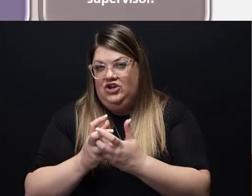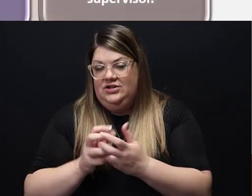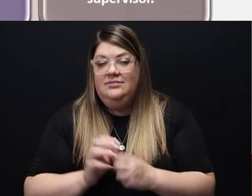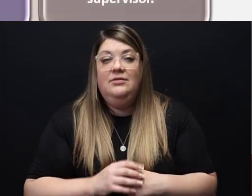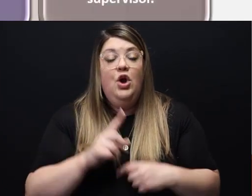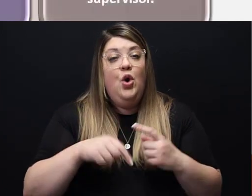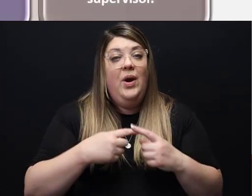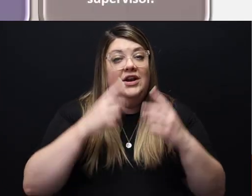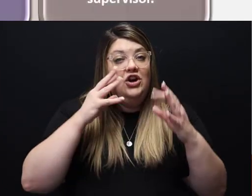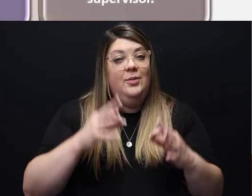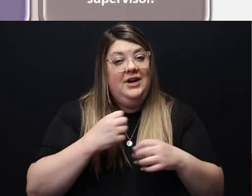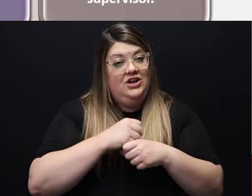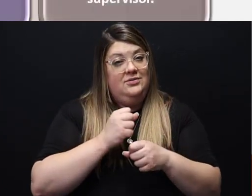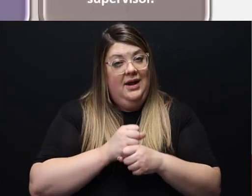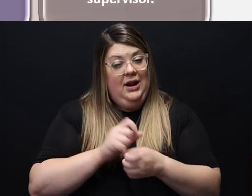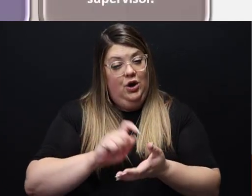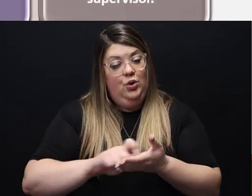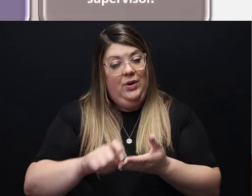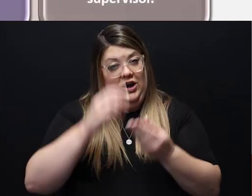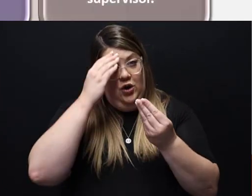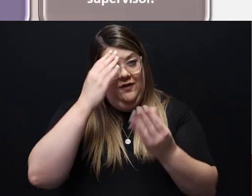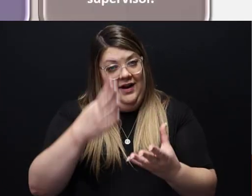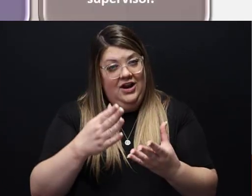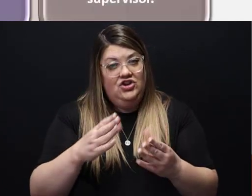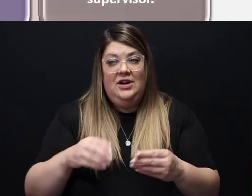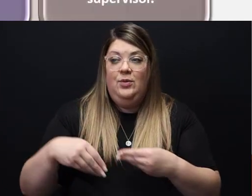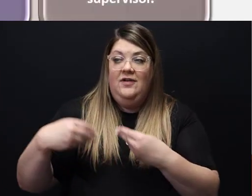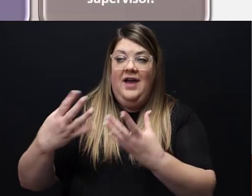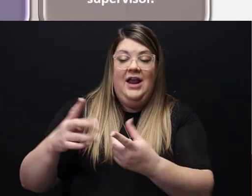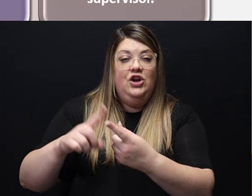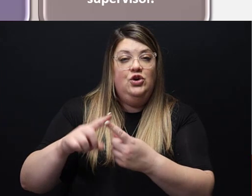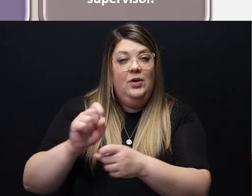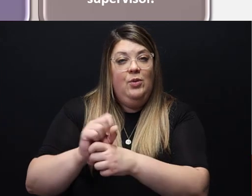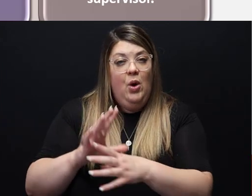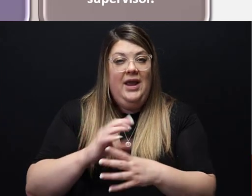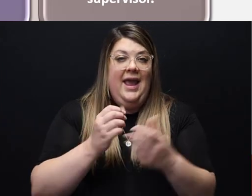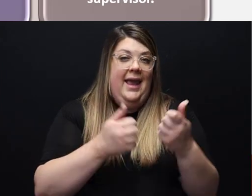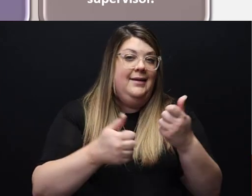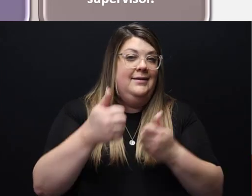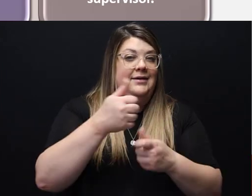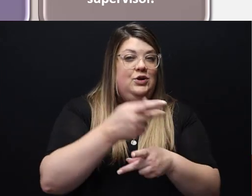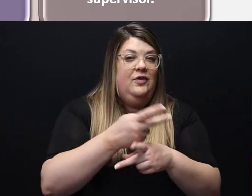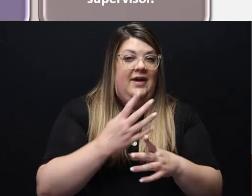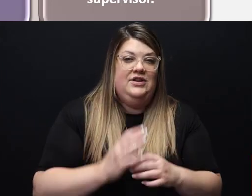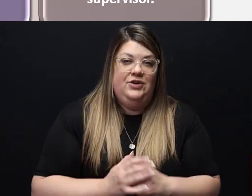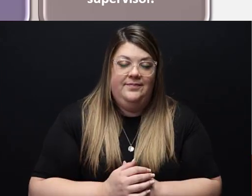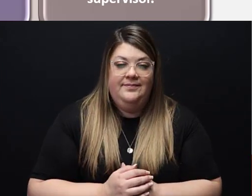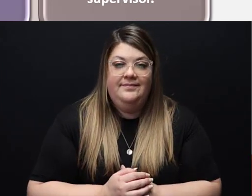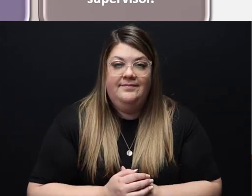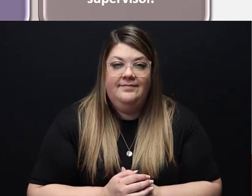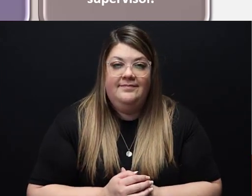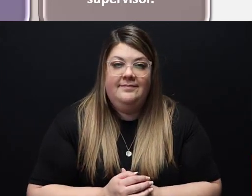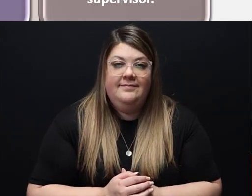Once a determination is made, written notification is provided to the employee and supervisor.